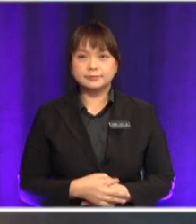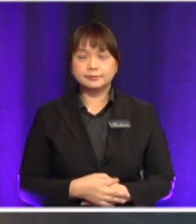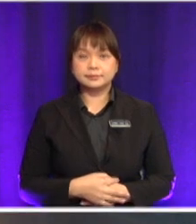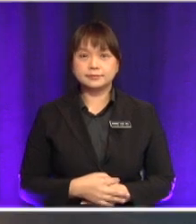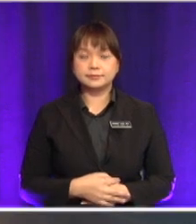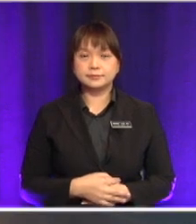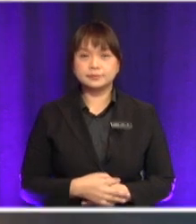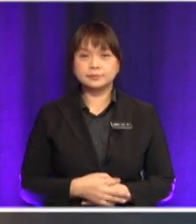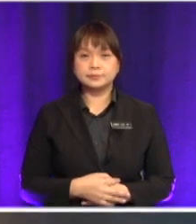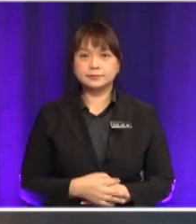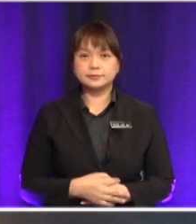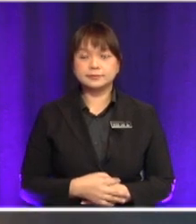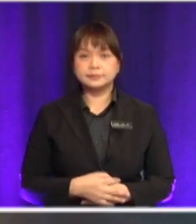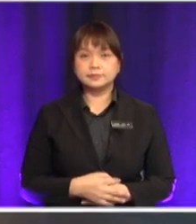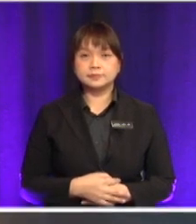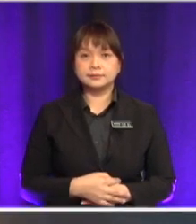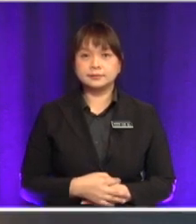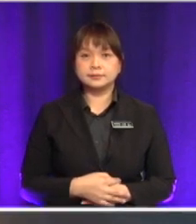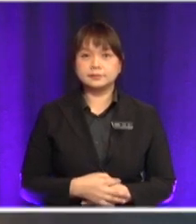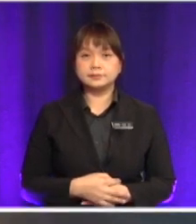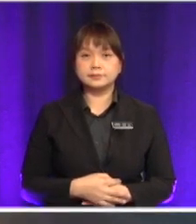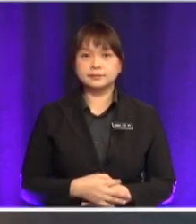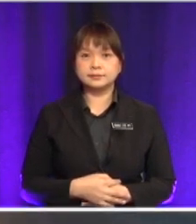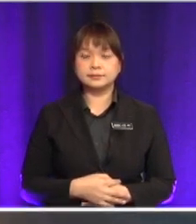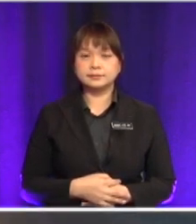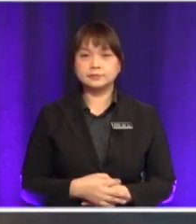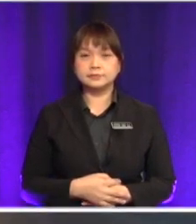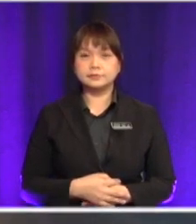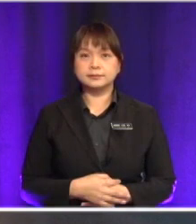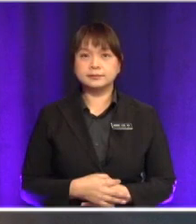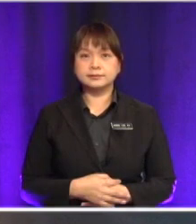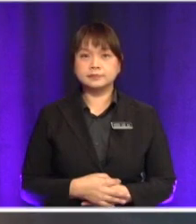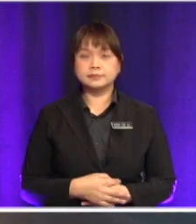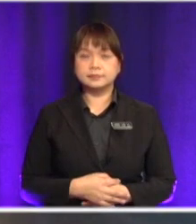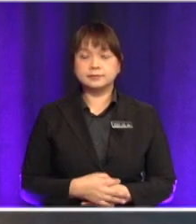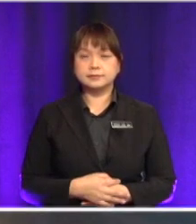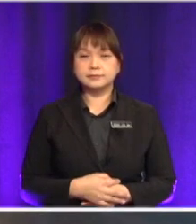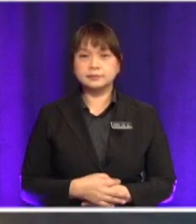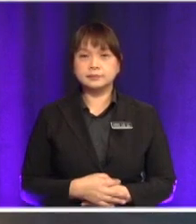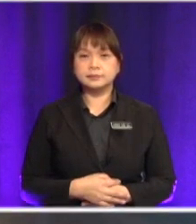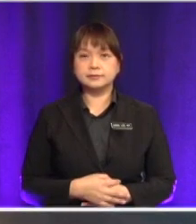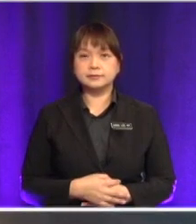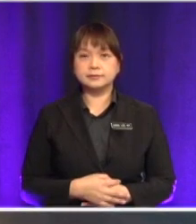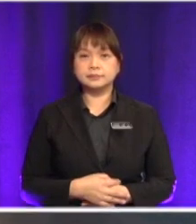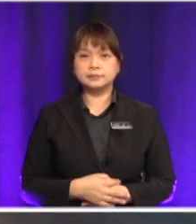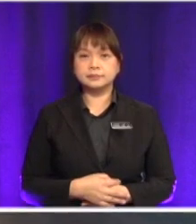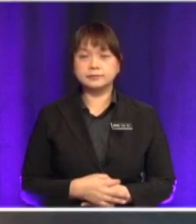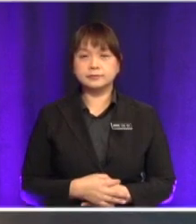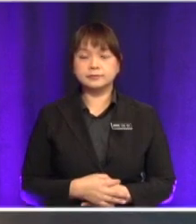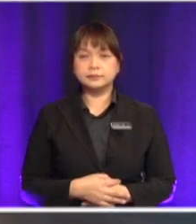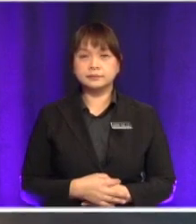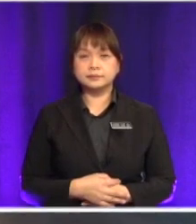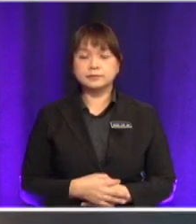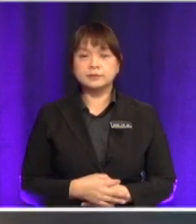lot of children's favorite as well. It's a game to test your perhaps how